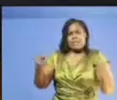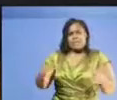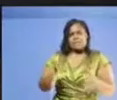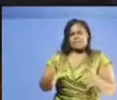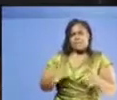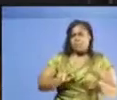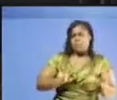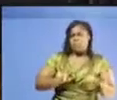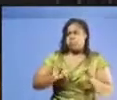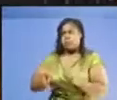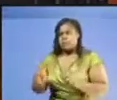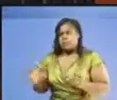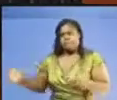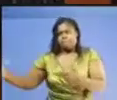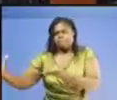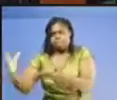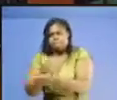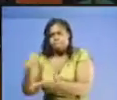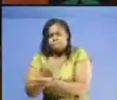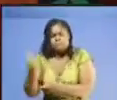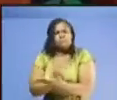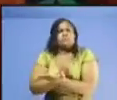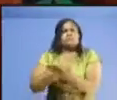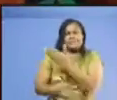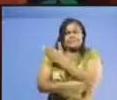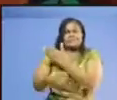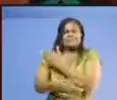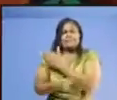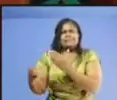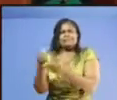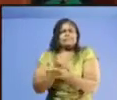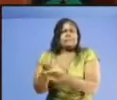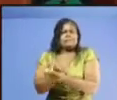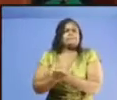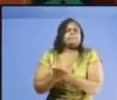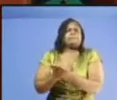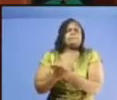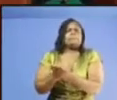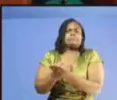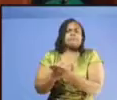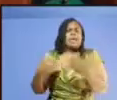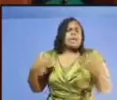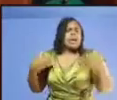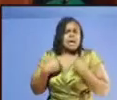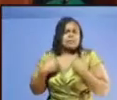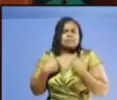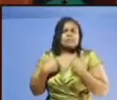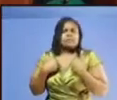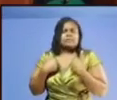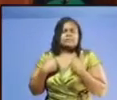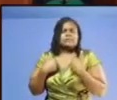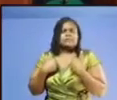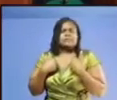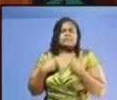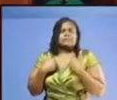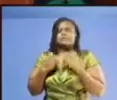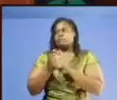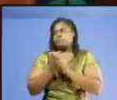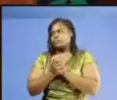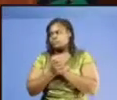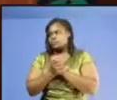one by one, all the animals, watch me. The devil took, first of